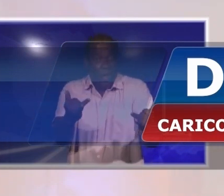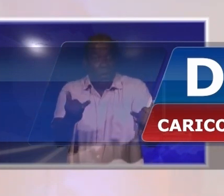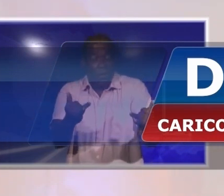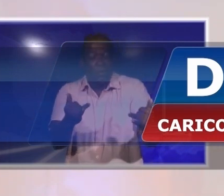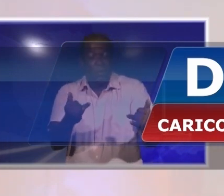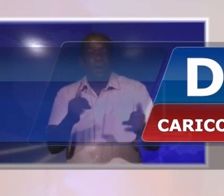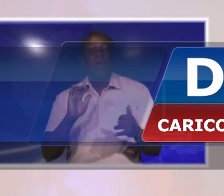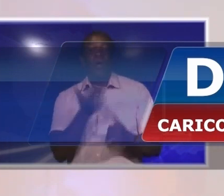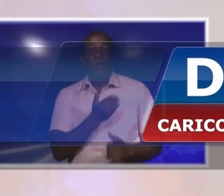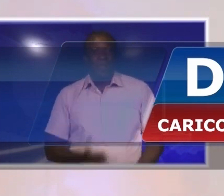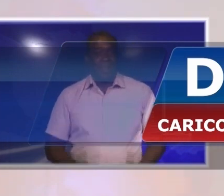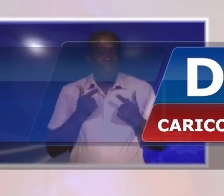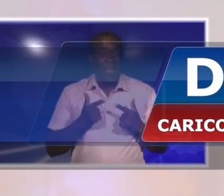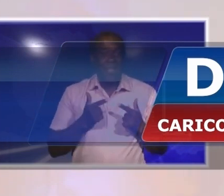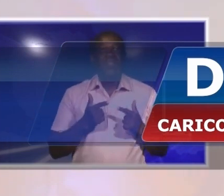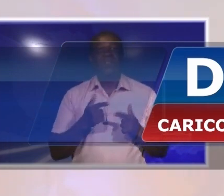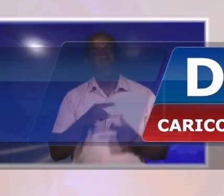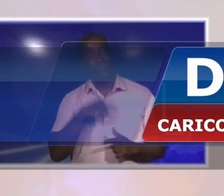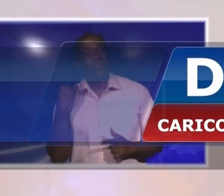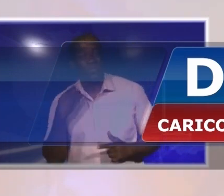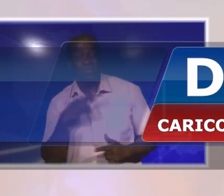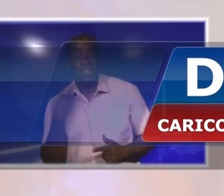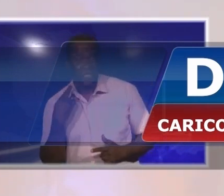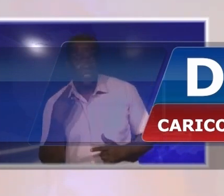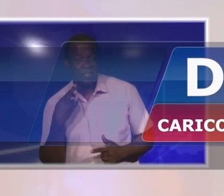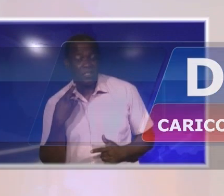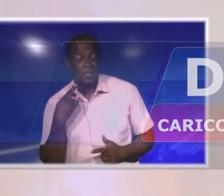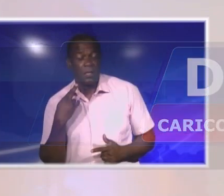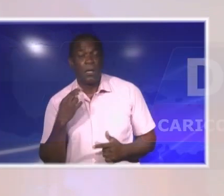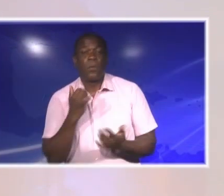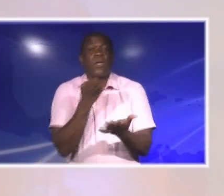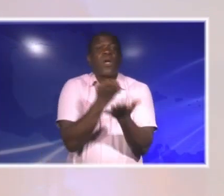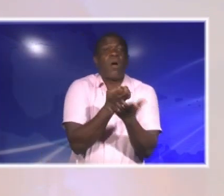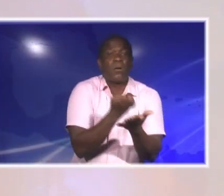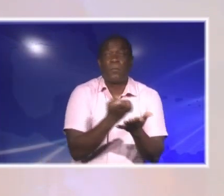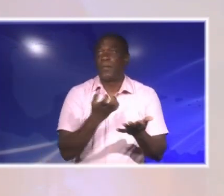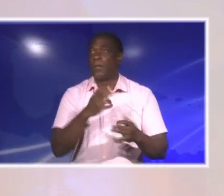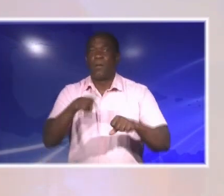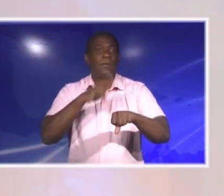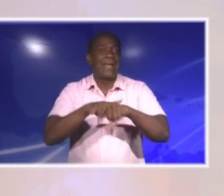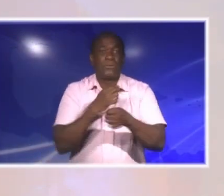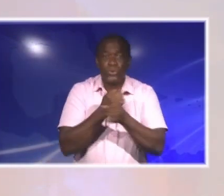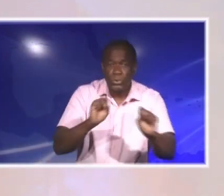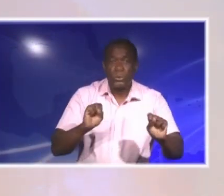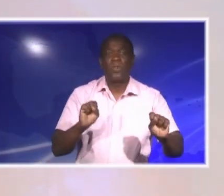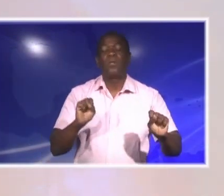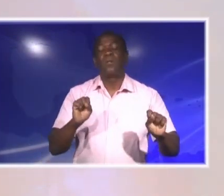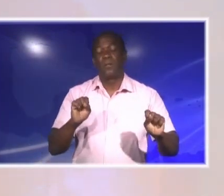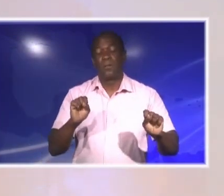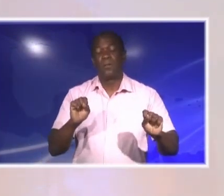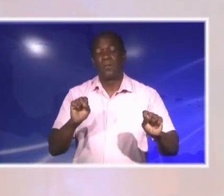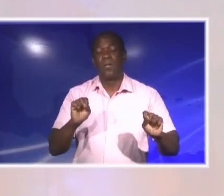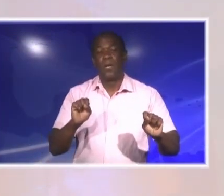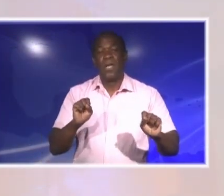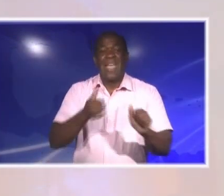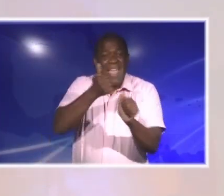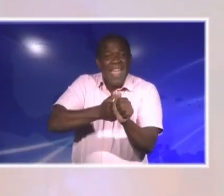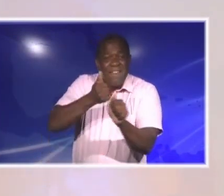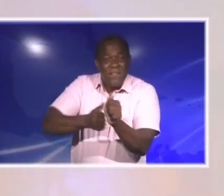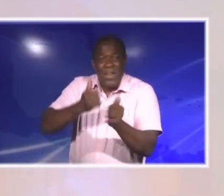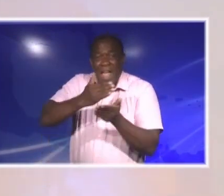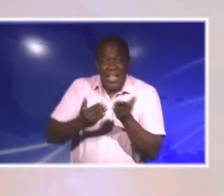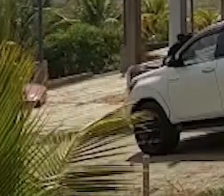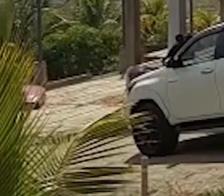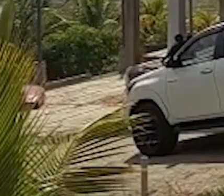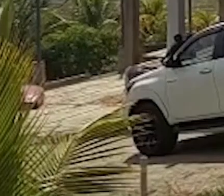lives, our economies, our national security, and by extension, every aspect of our